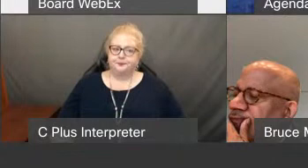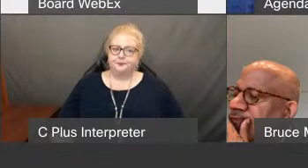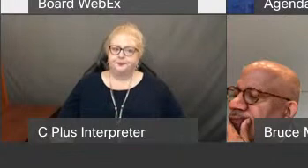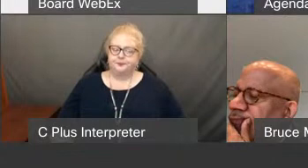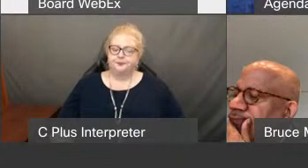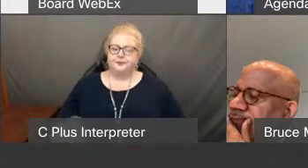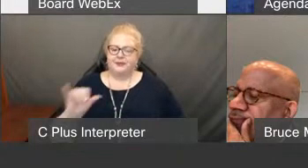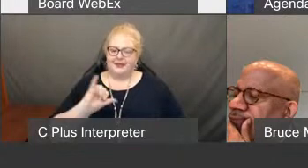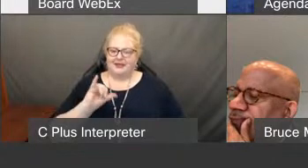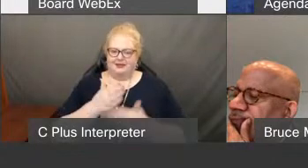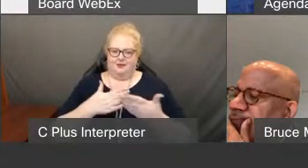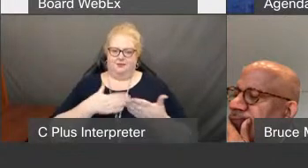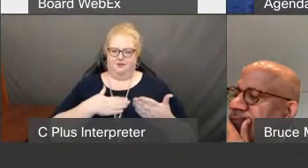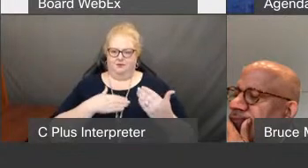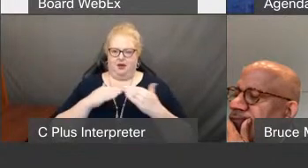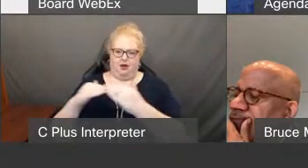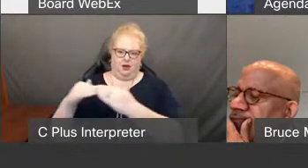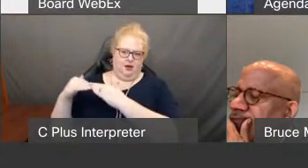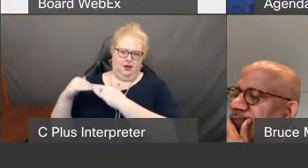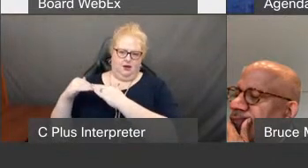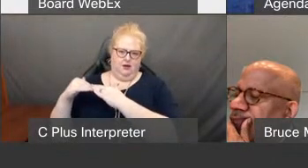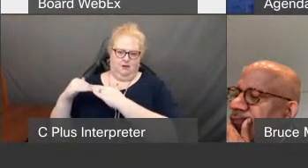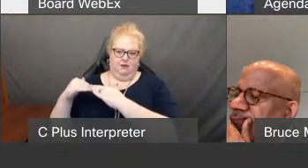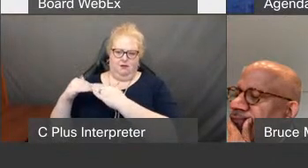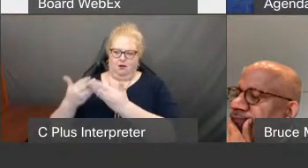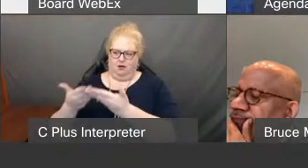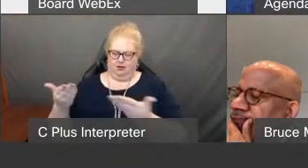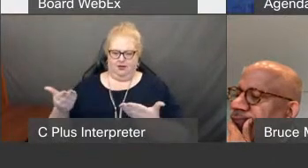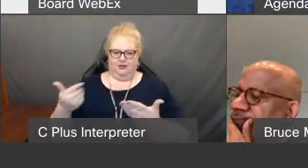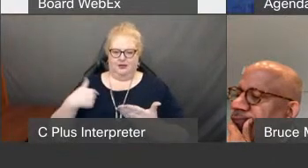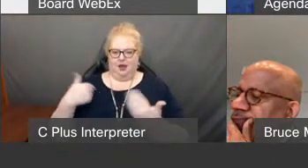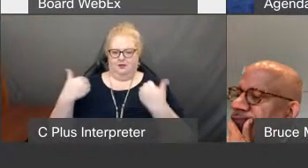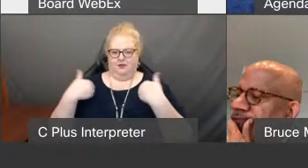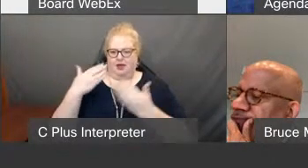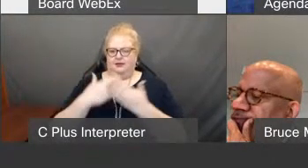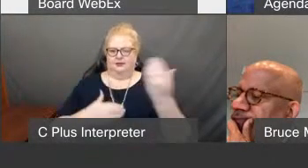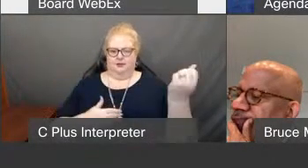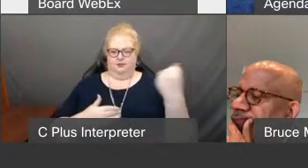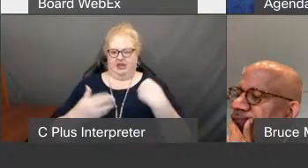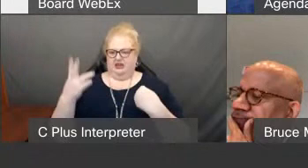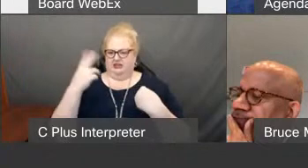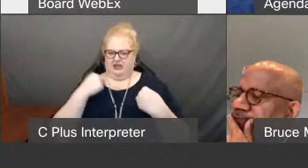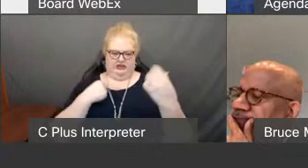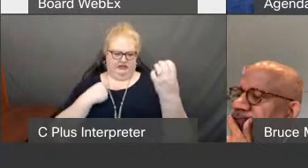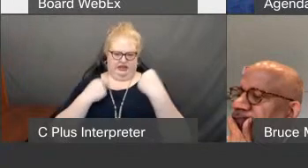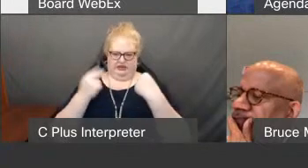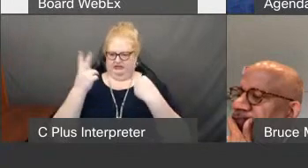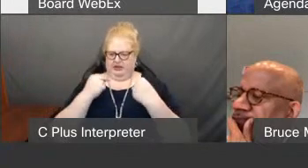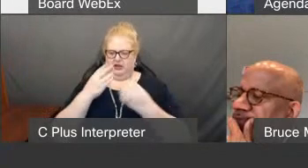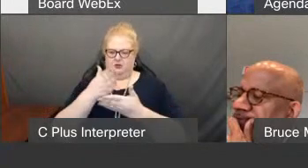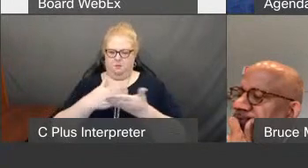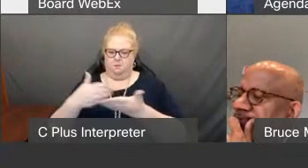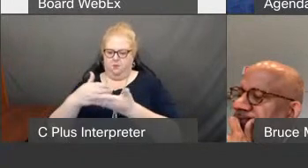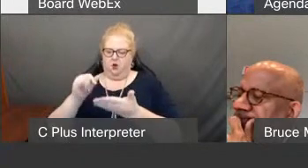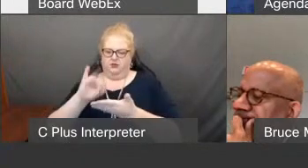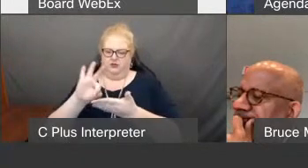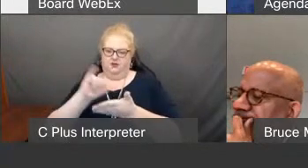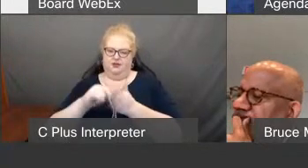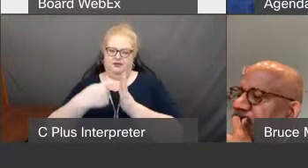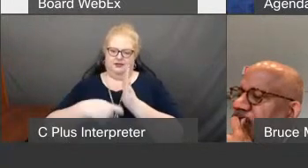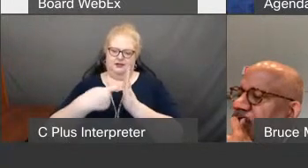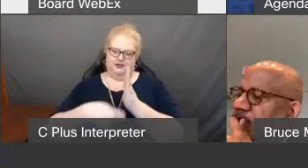like some of my colleagues, I've gotten yays and nays on various aspects of tax. I